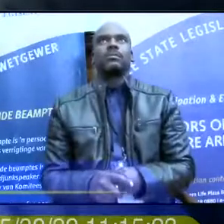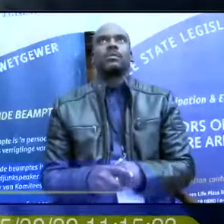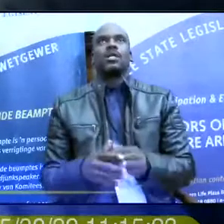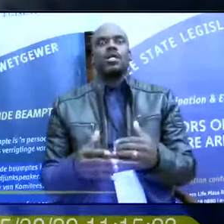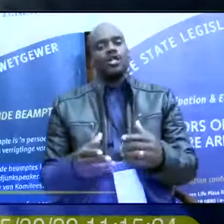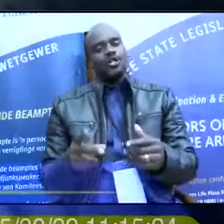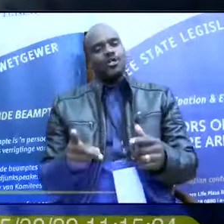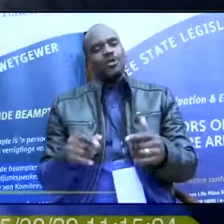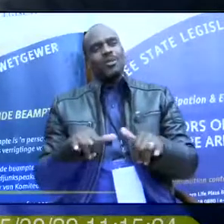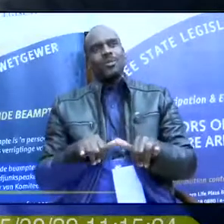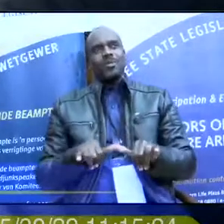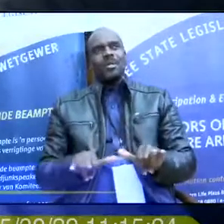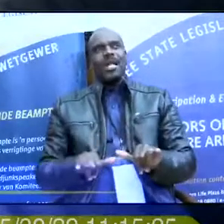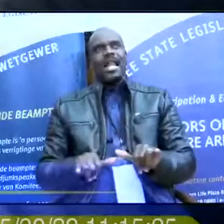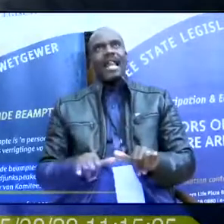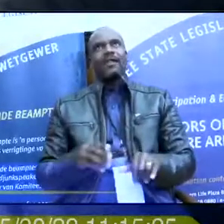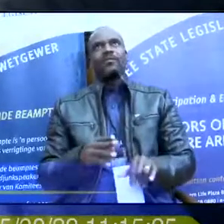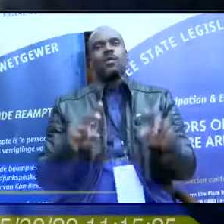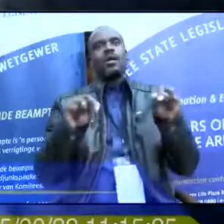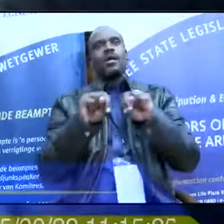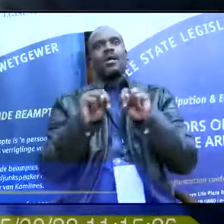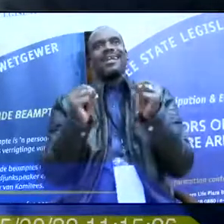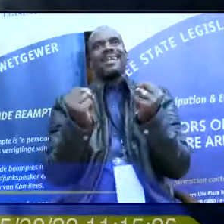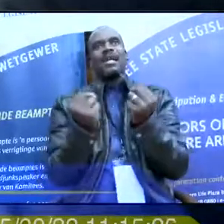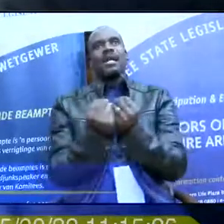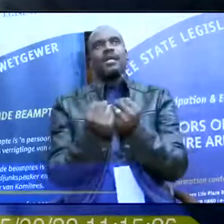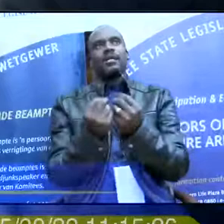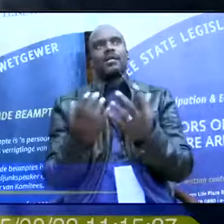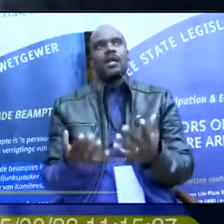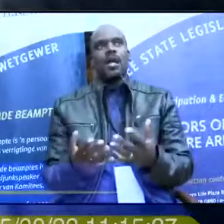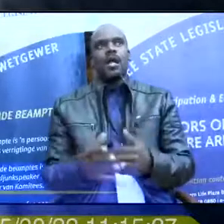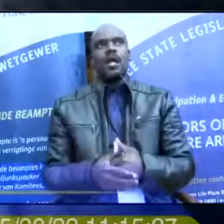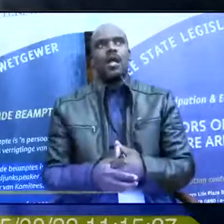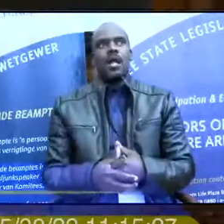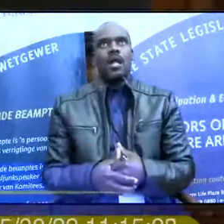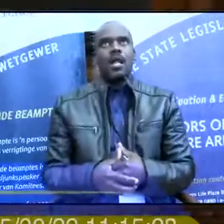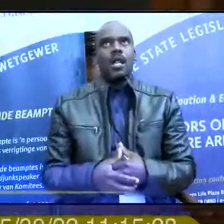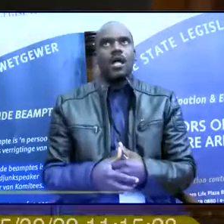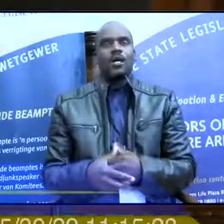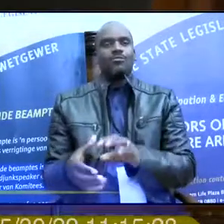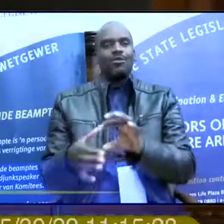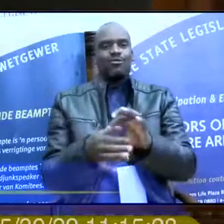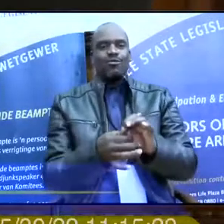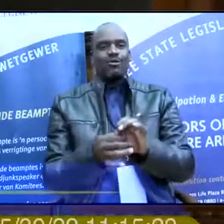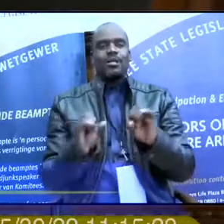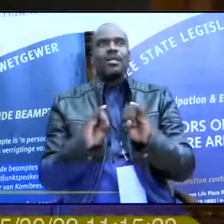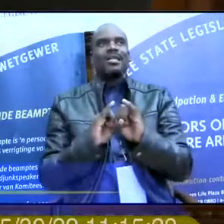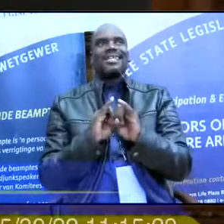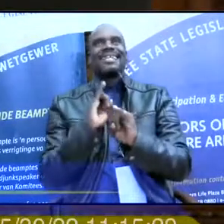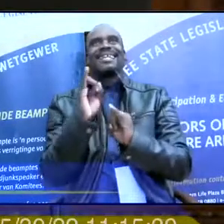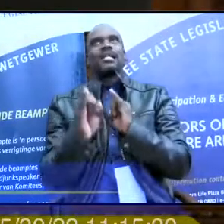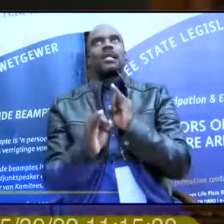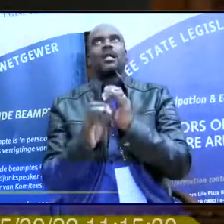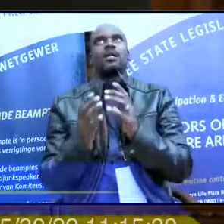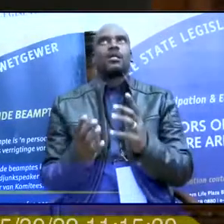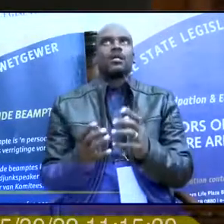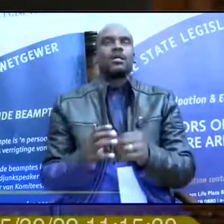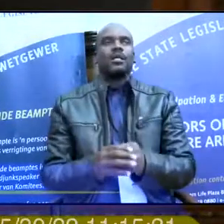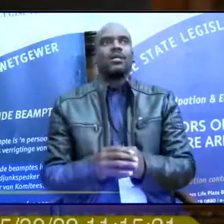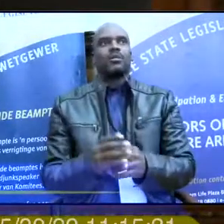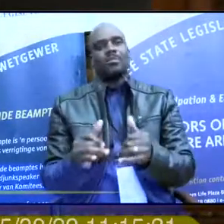very dependent on national interventions with regards to those short-term employments until the economy